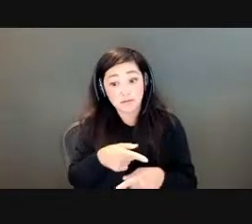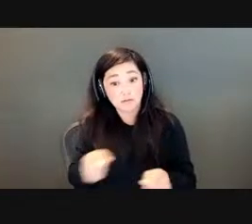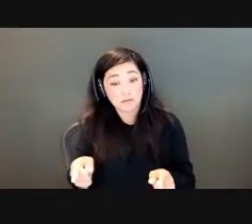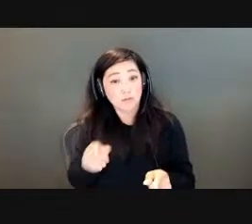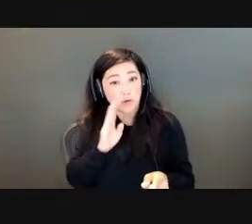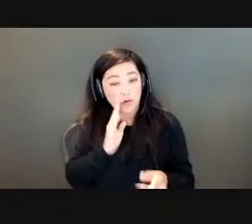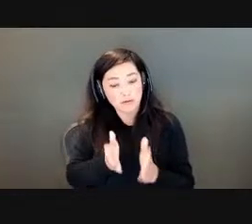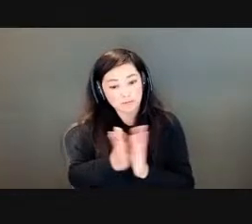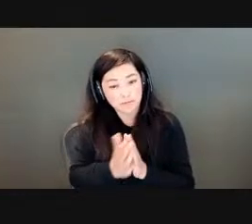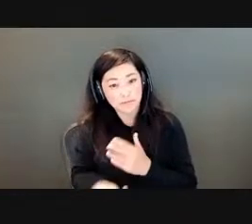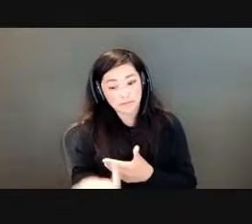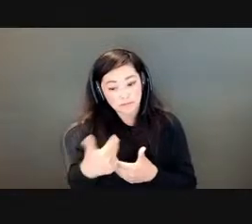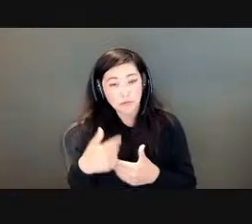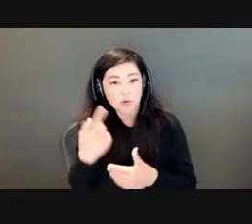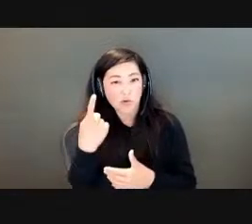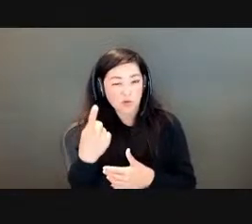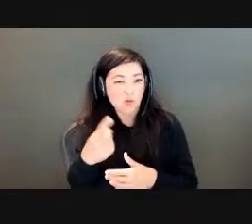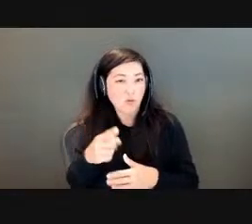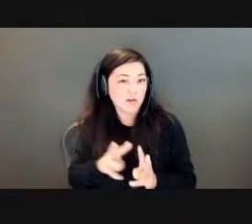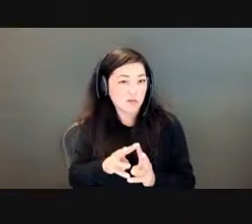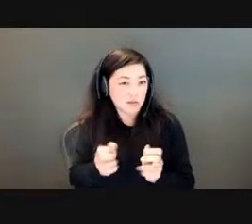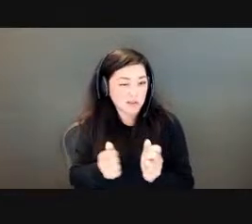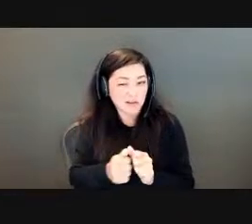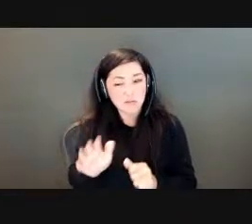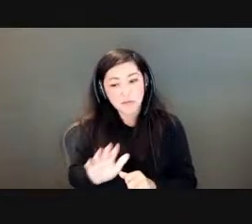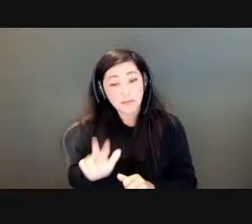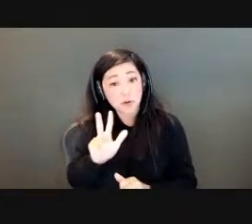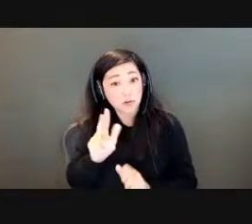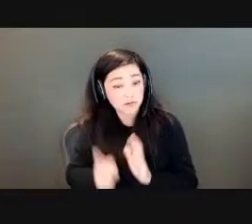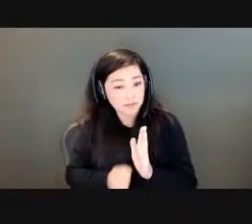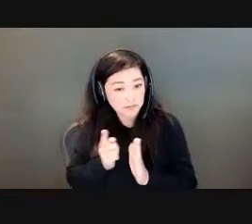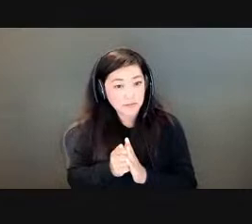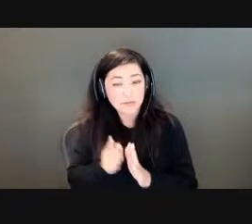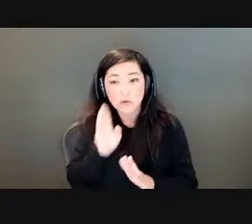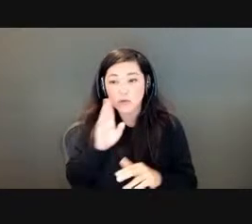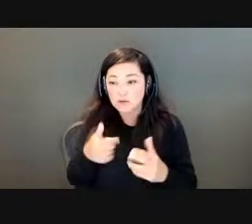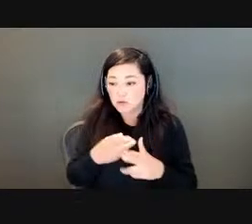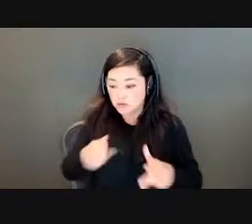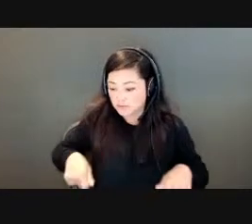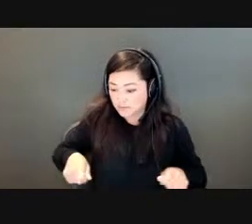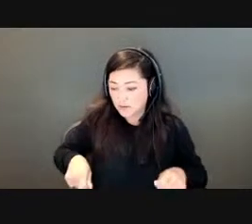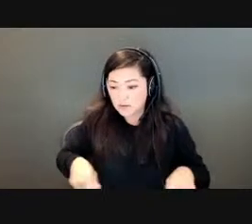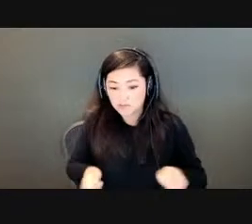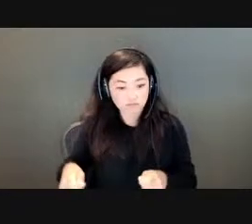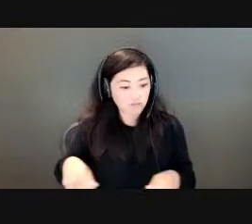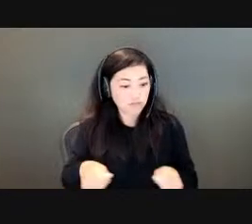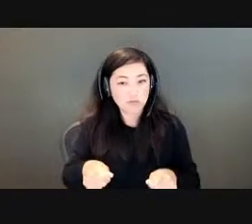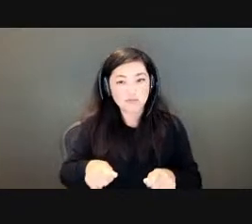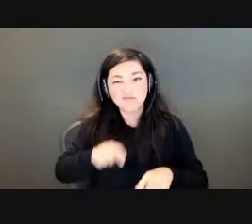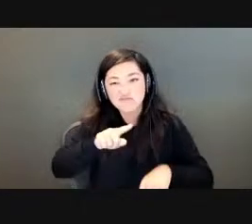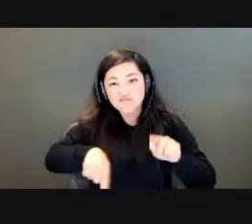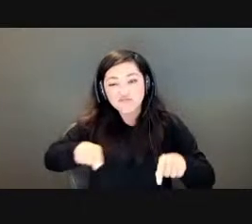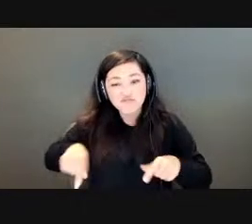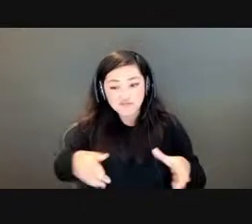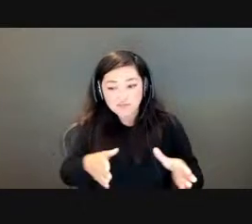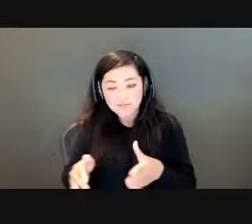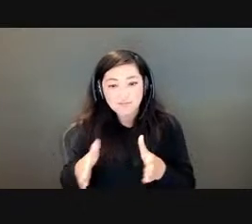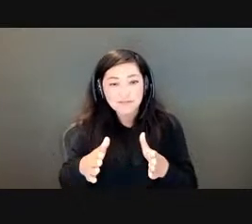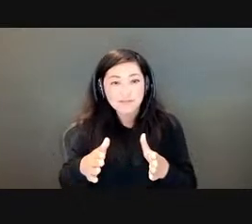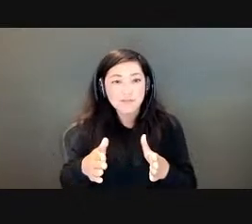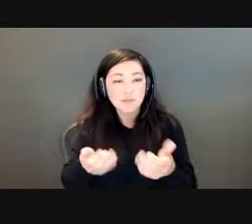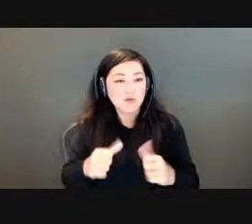a single session, approximately 3 hours long, and use their wheeled mobility device to maneuver through a set of paths and perform other